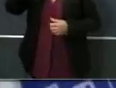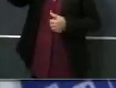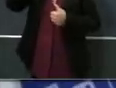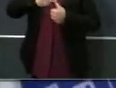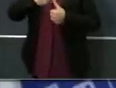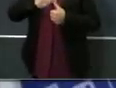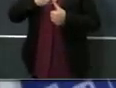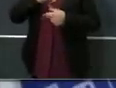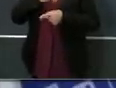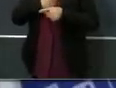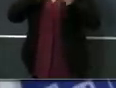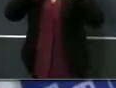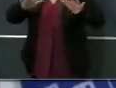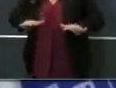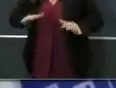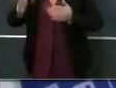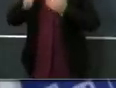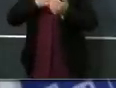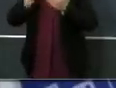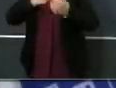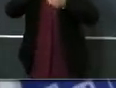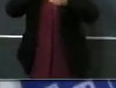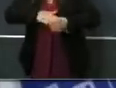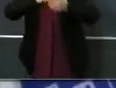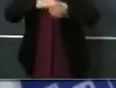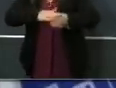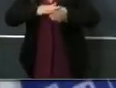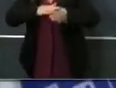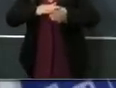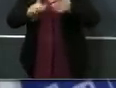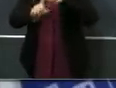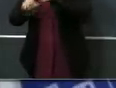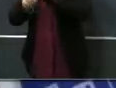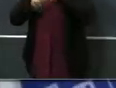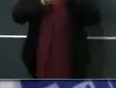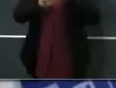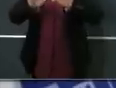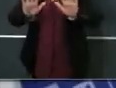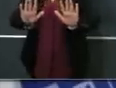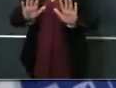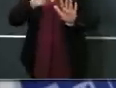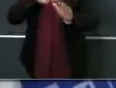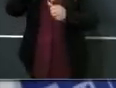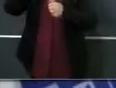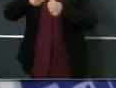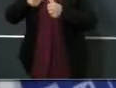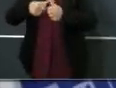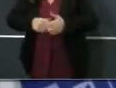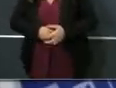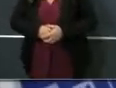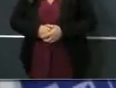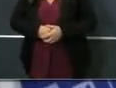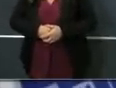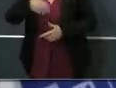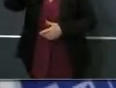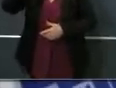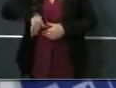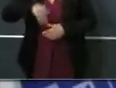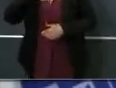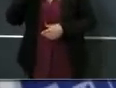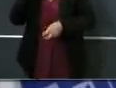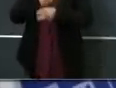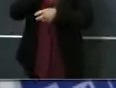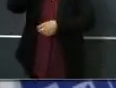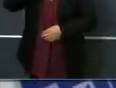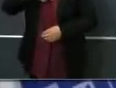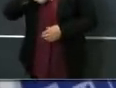on, no matter the stress and anxiety that comes my way. But of course, I know that as hard as this has been for me, it can